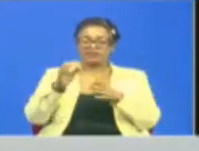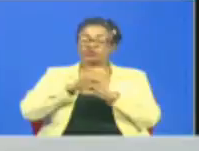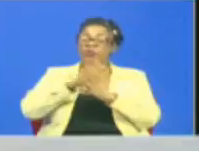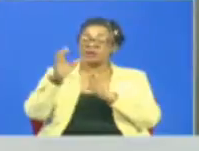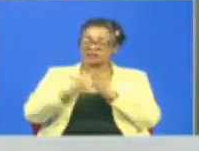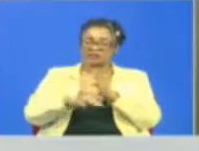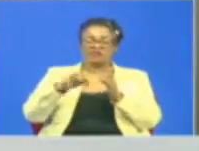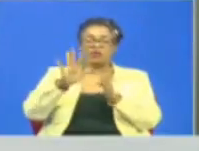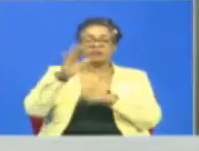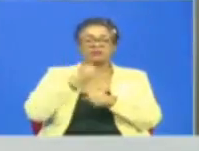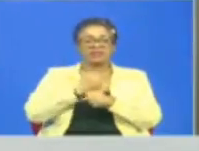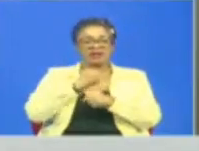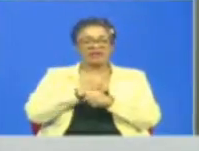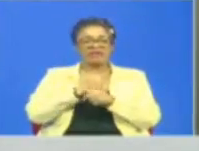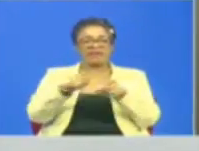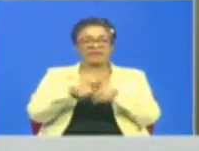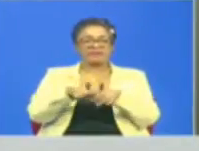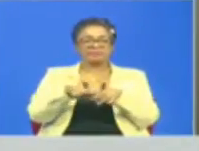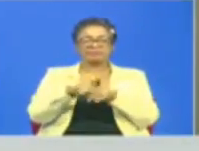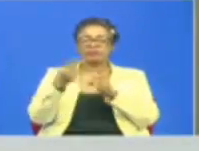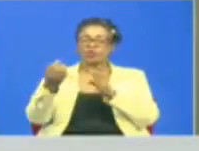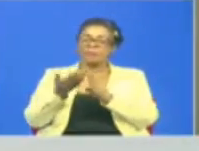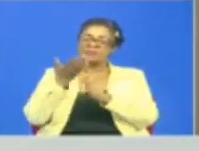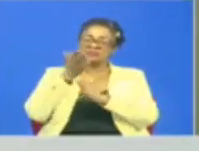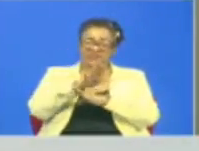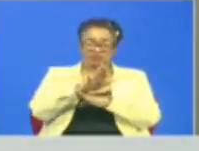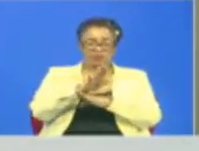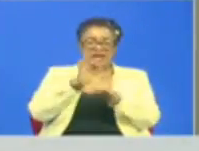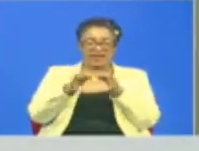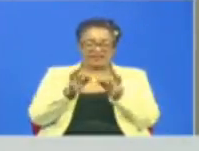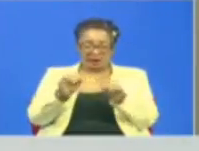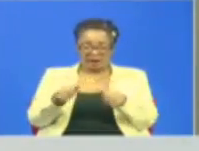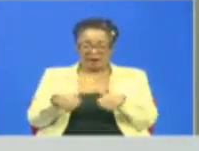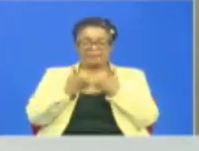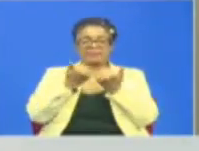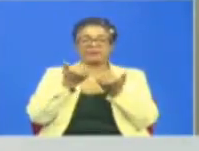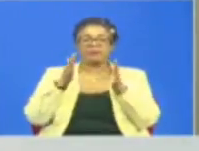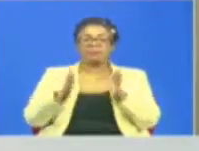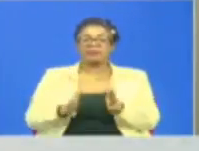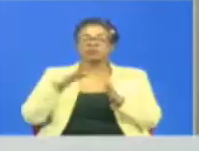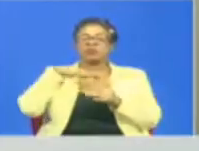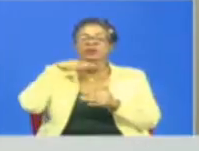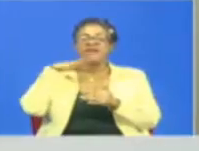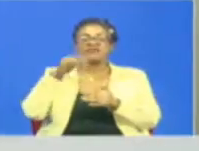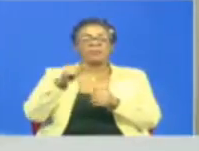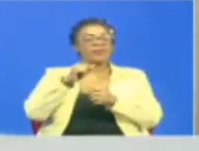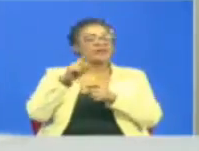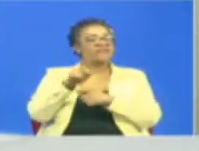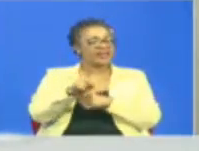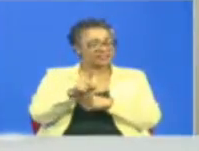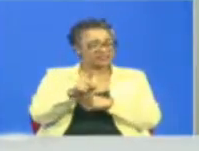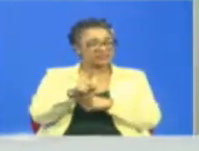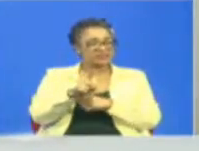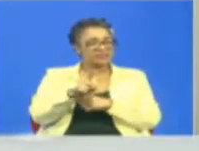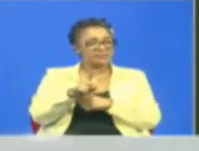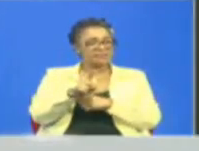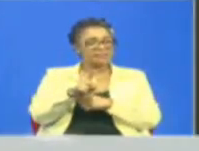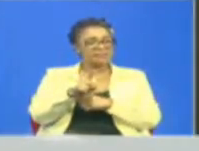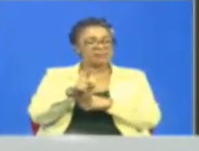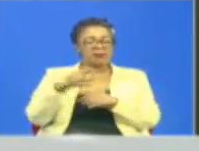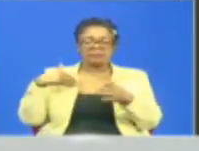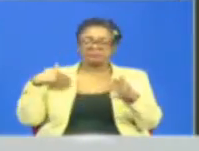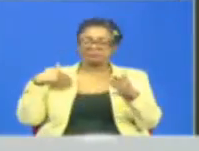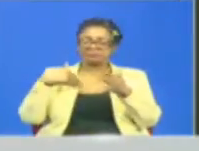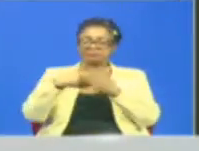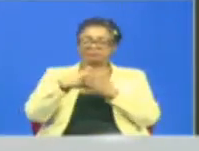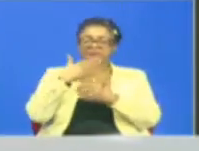staff, as well as prompt compensation in the event that one contracts or dies from the virus. So far, over